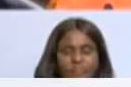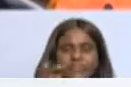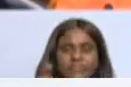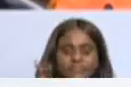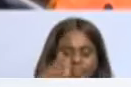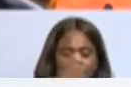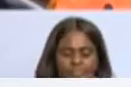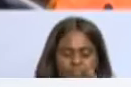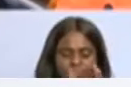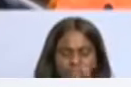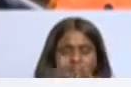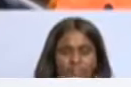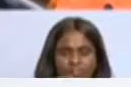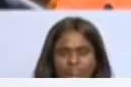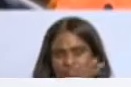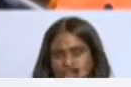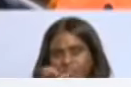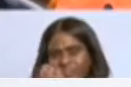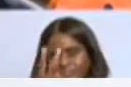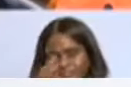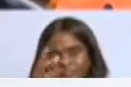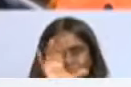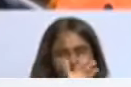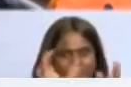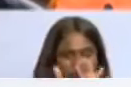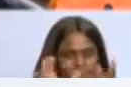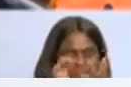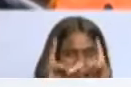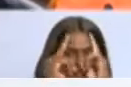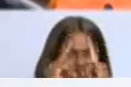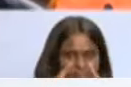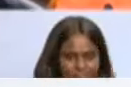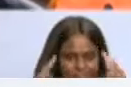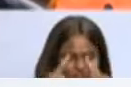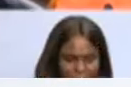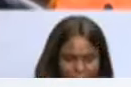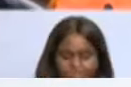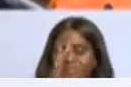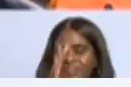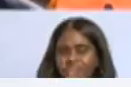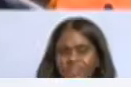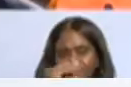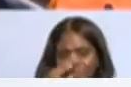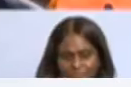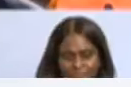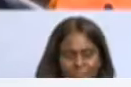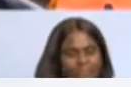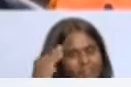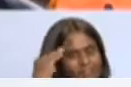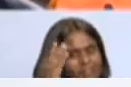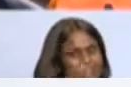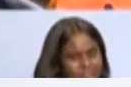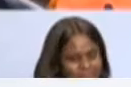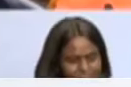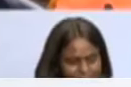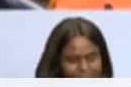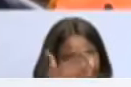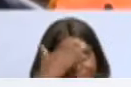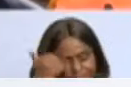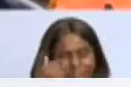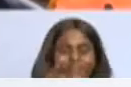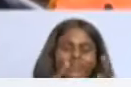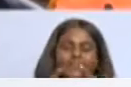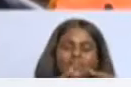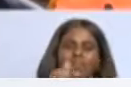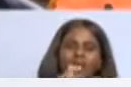constructing 212 towers. Madam Speaker, I know sometimes we forget. We talked about Starlink